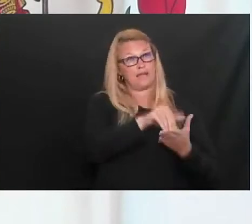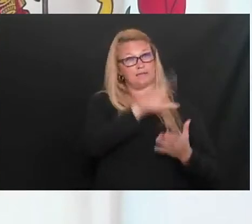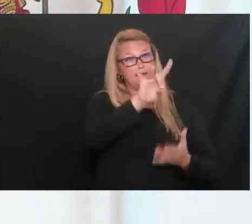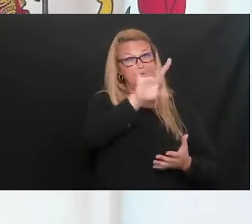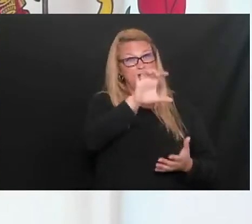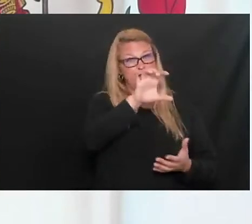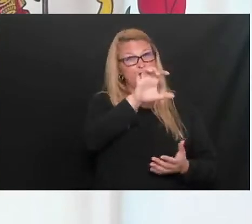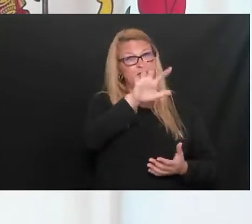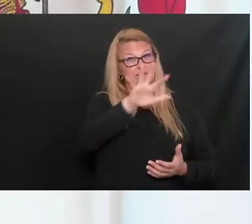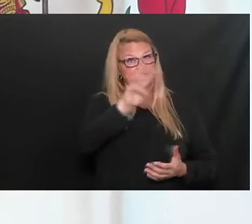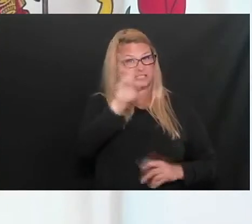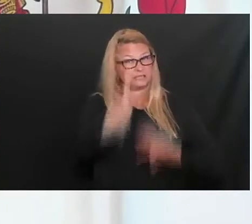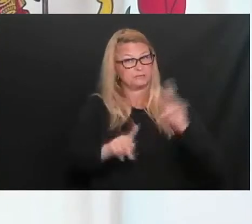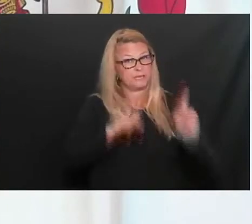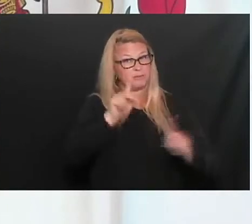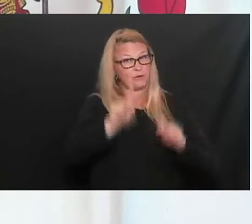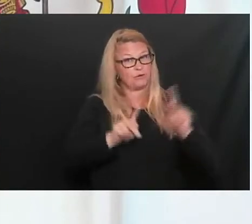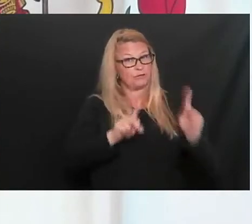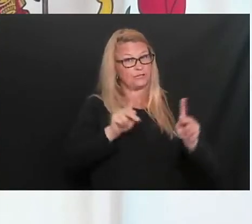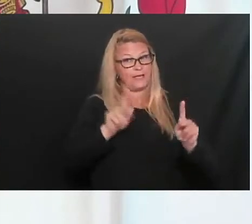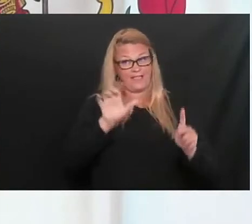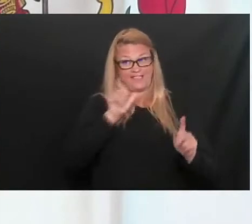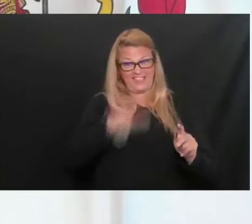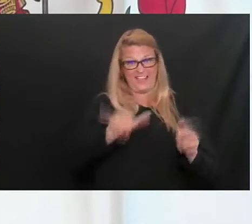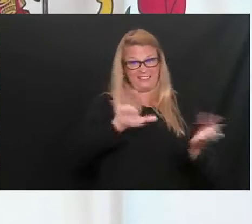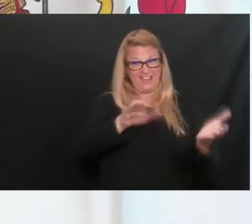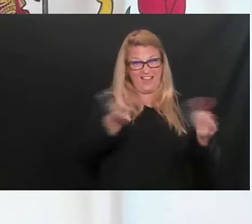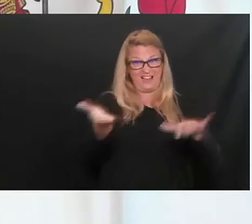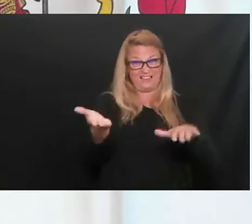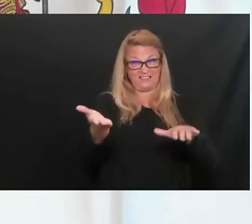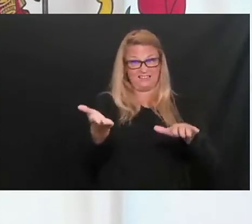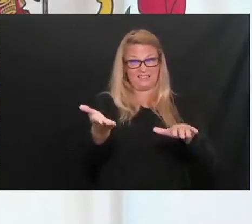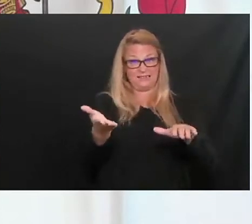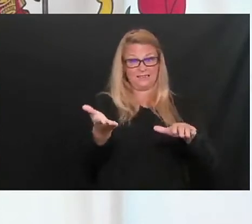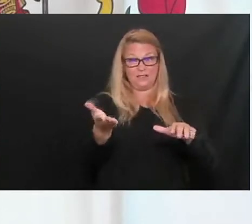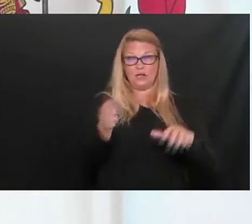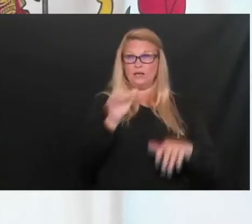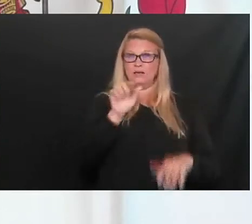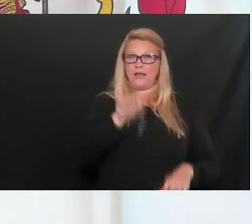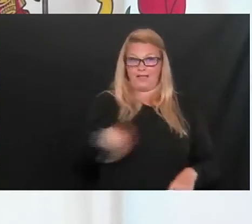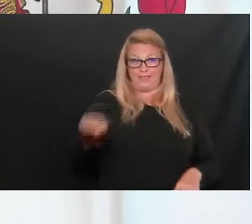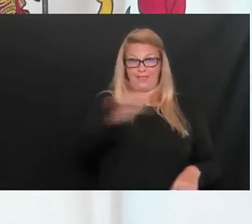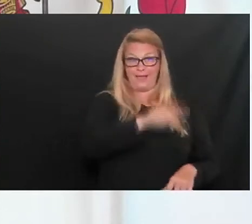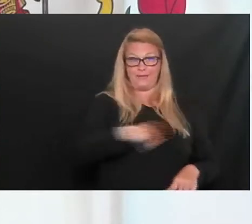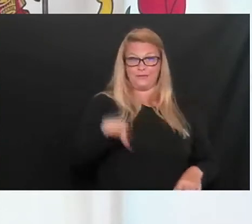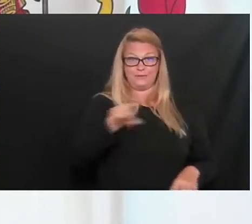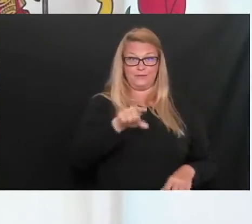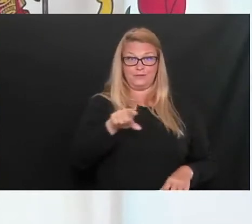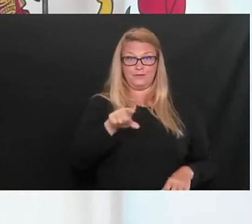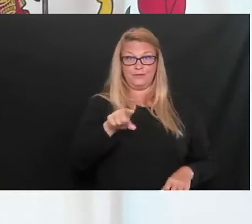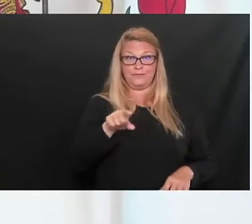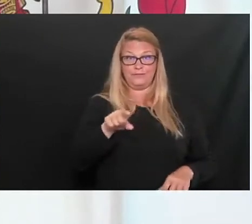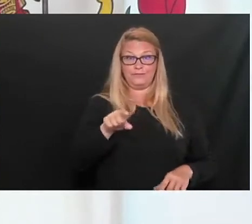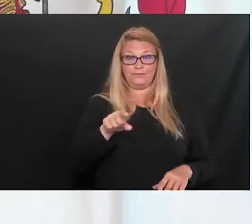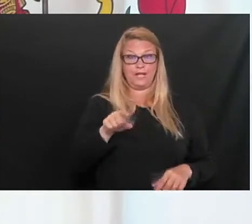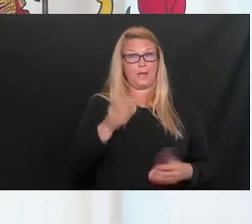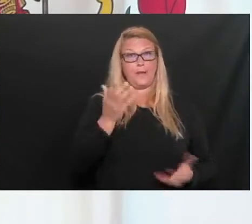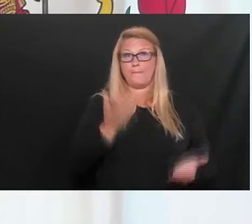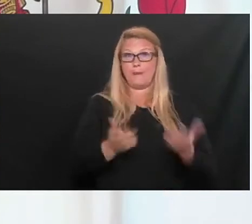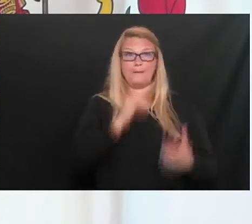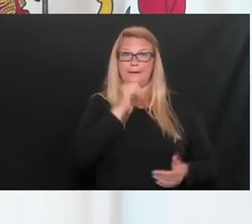2,856 people right now, I don't know this, but I'd bet you not one of them has been